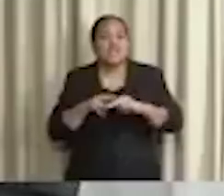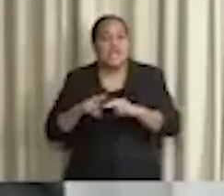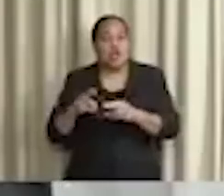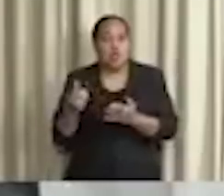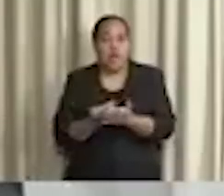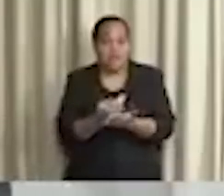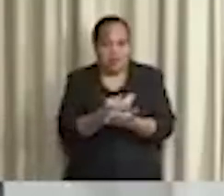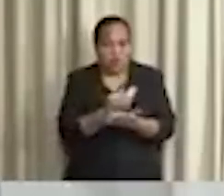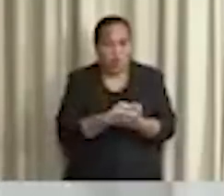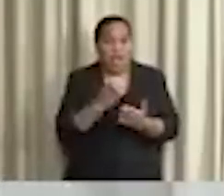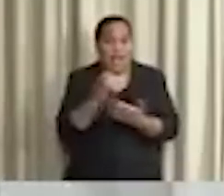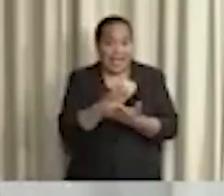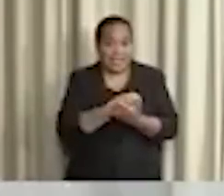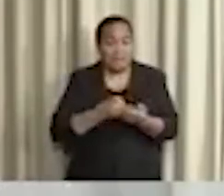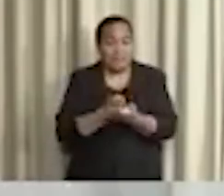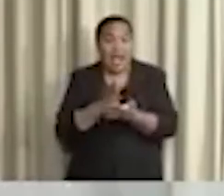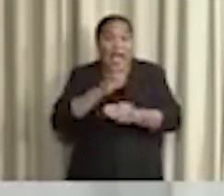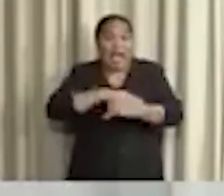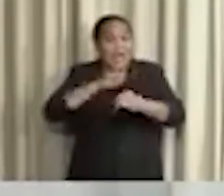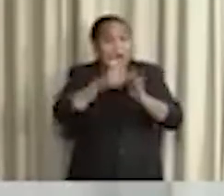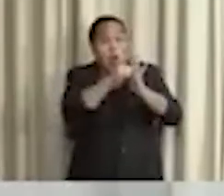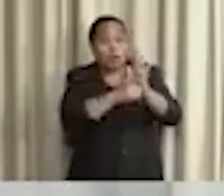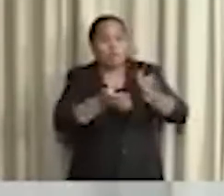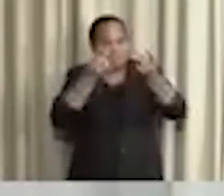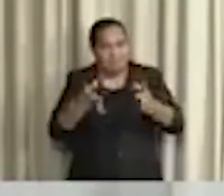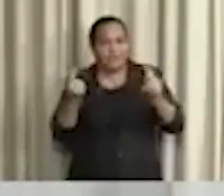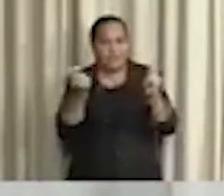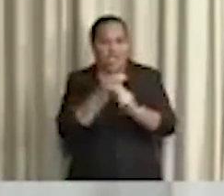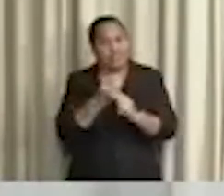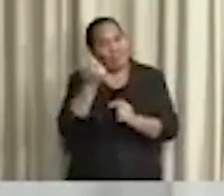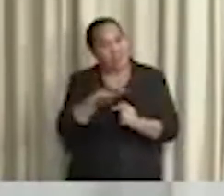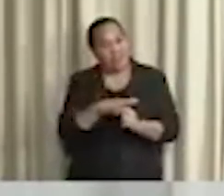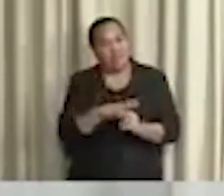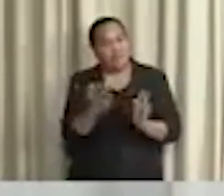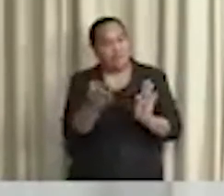Service until the relevant legislation is amended.